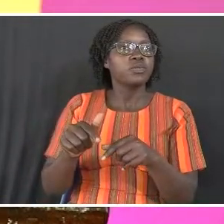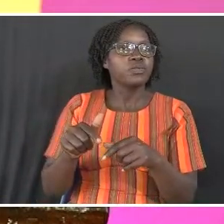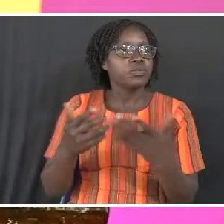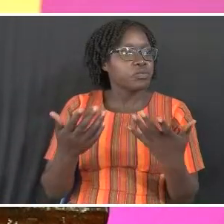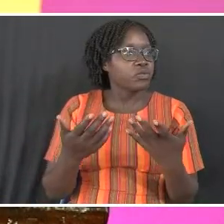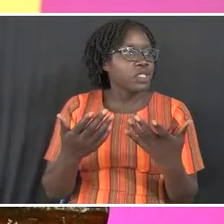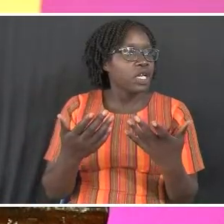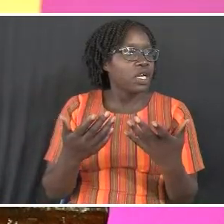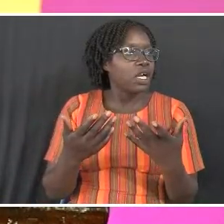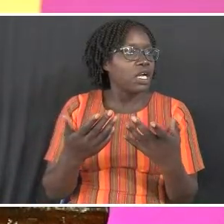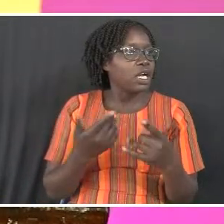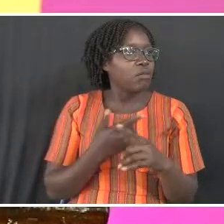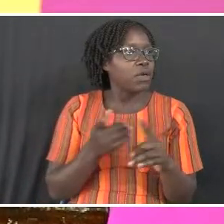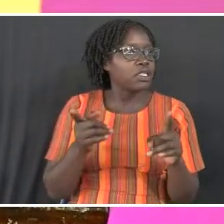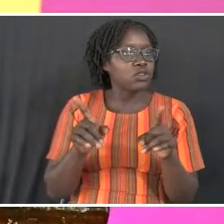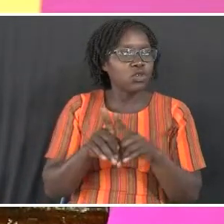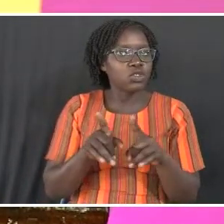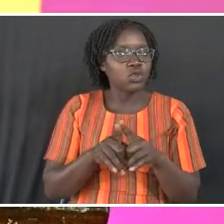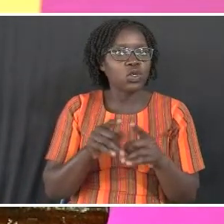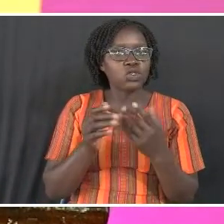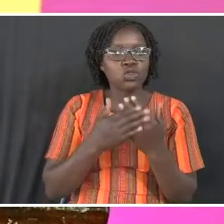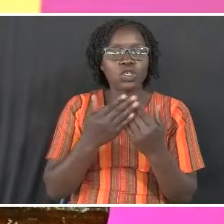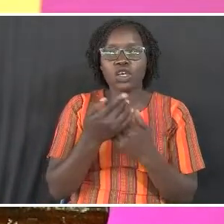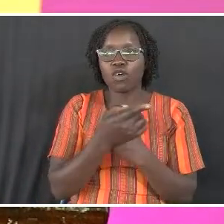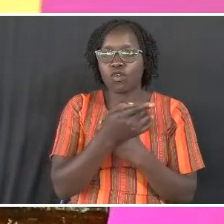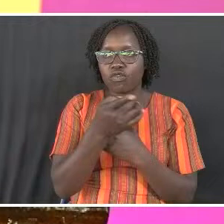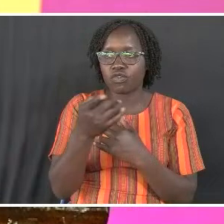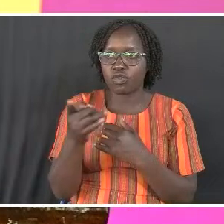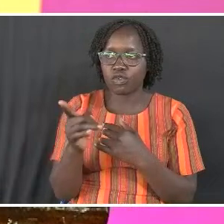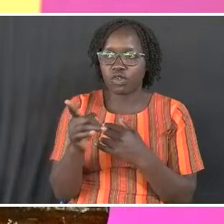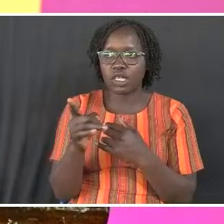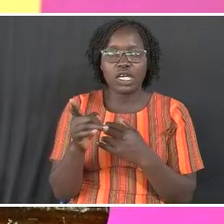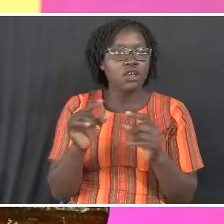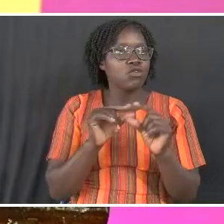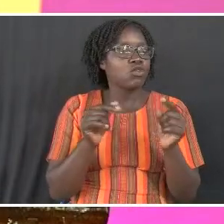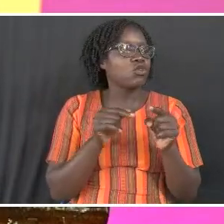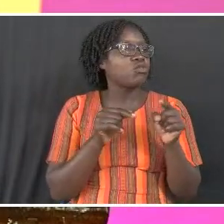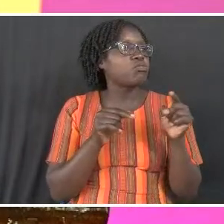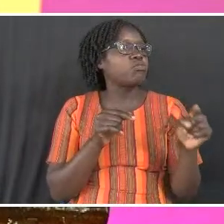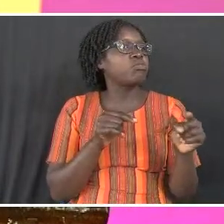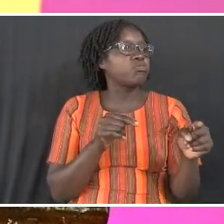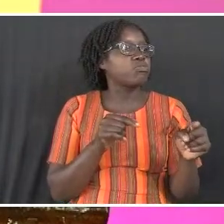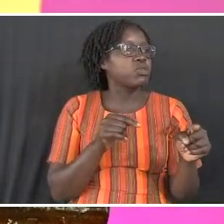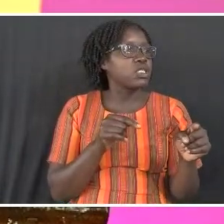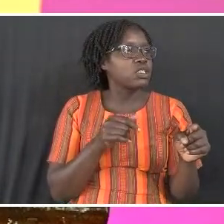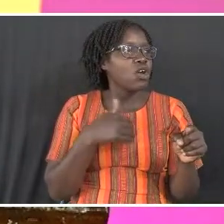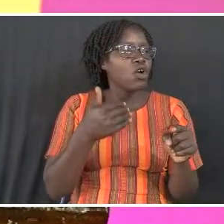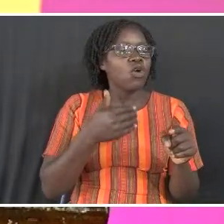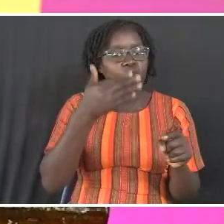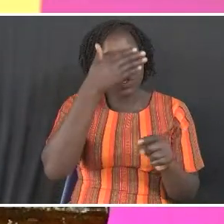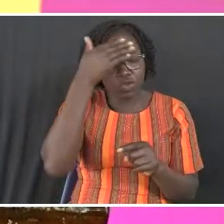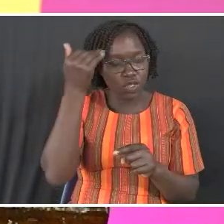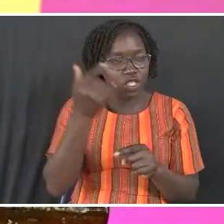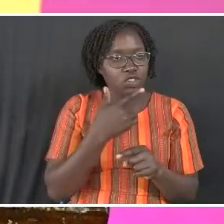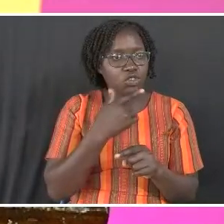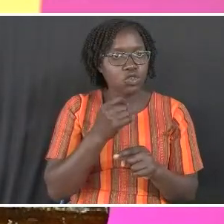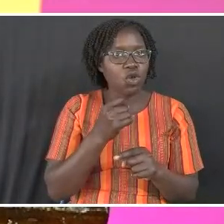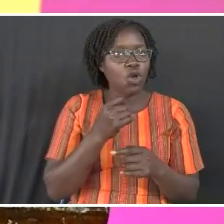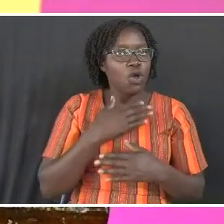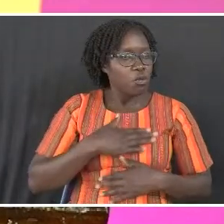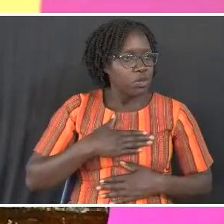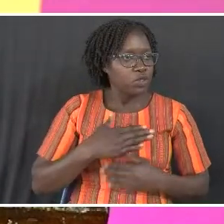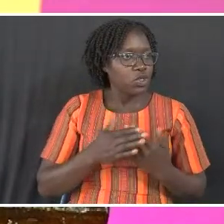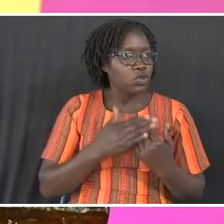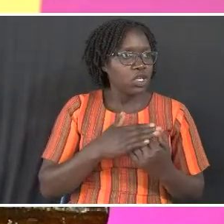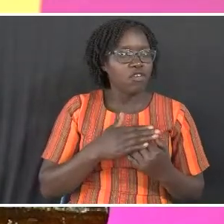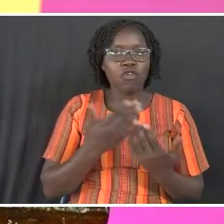oldie, but we also need to take care of you. We have noticed that this is the group which is always left out. So we are taking care of